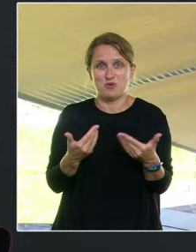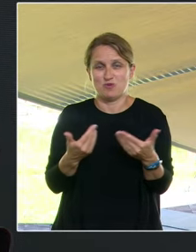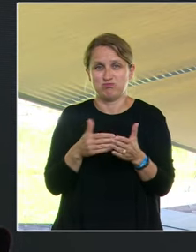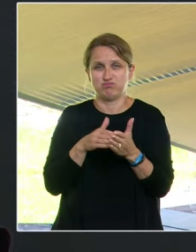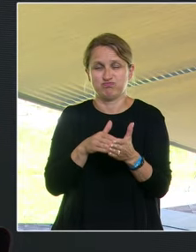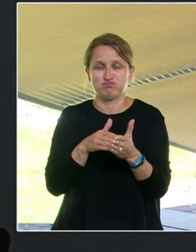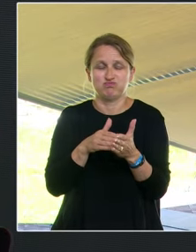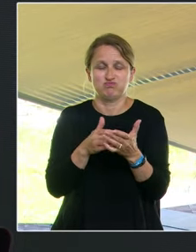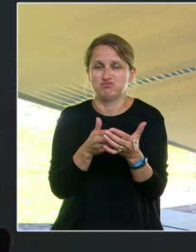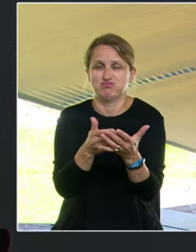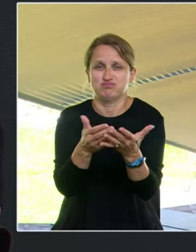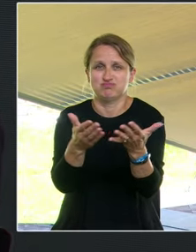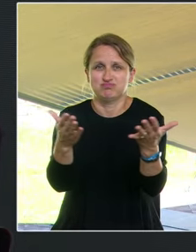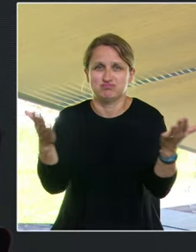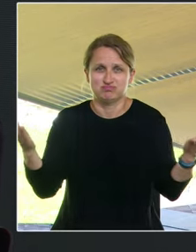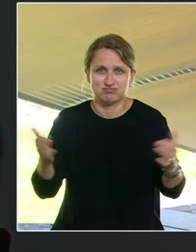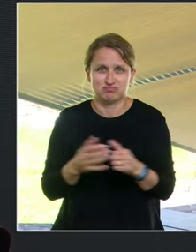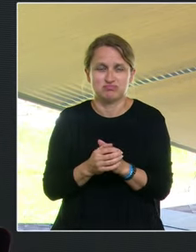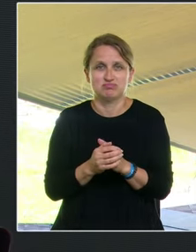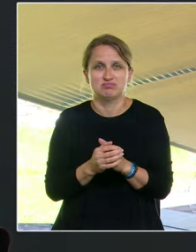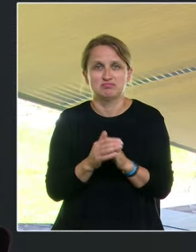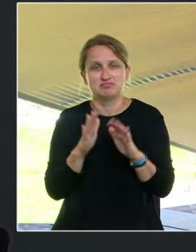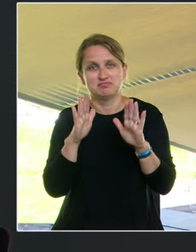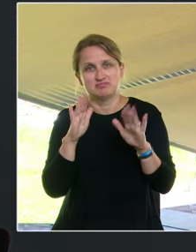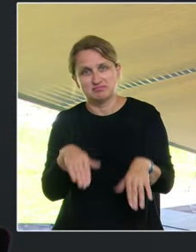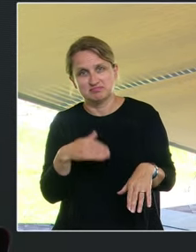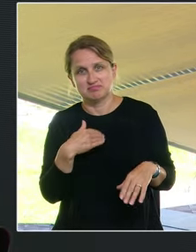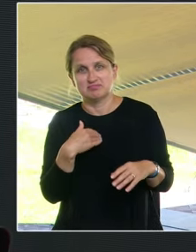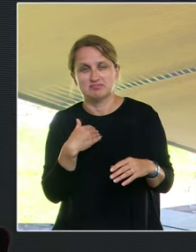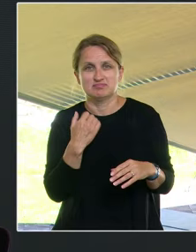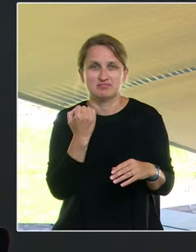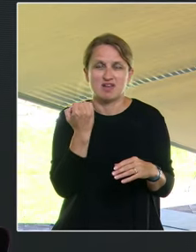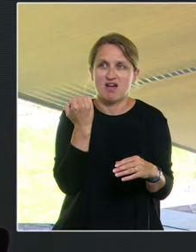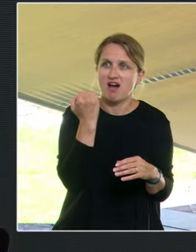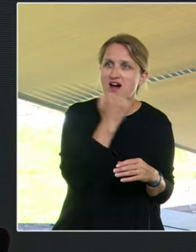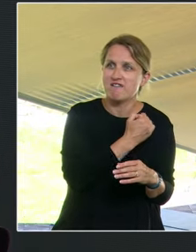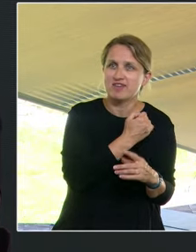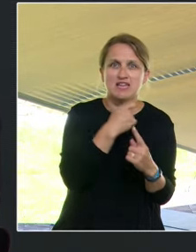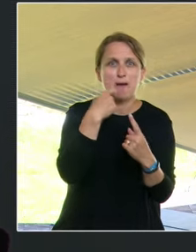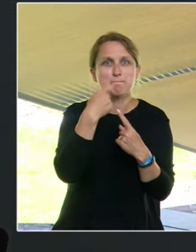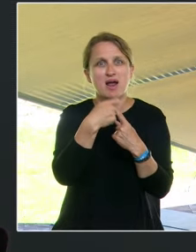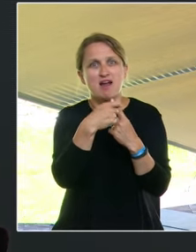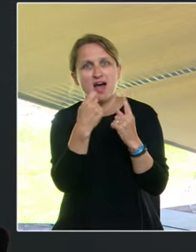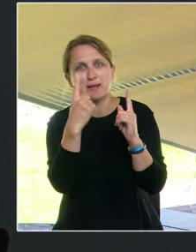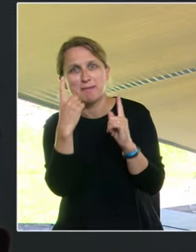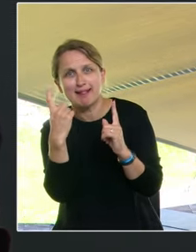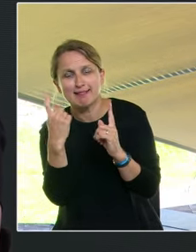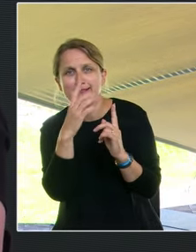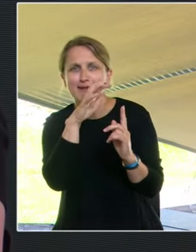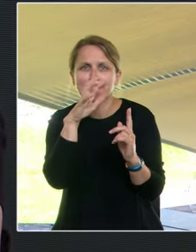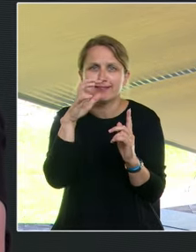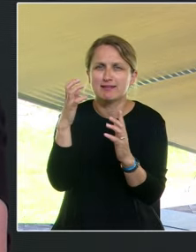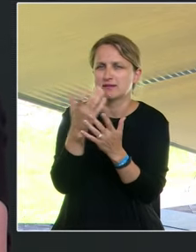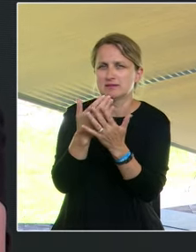of course we can talk about banana pictures and monkeys, pun intended, the NFTs, which are coming into the space